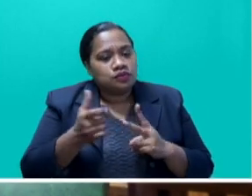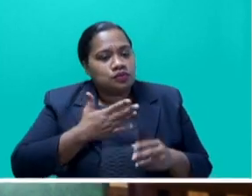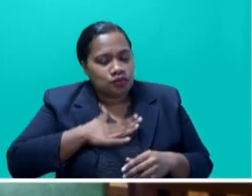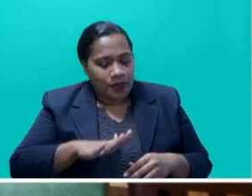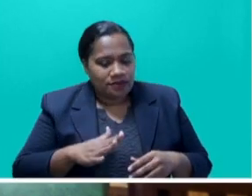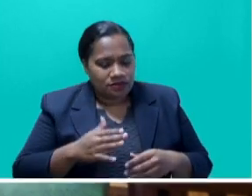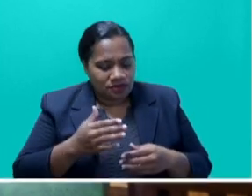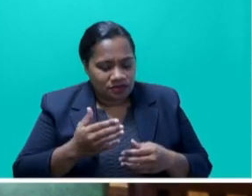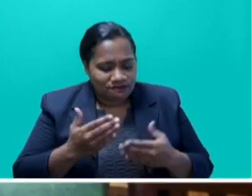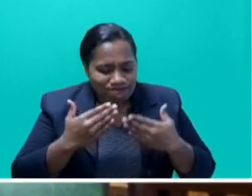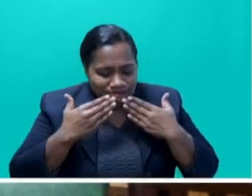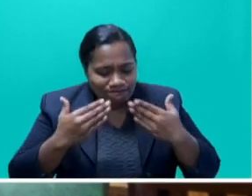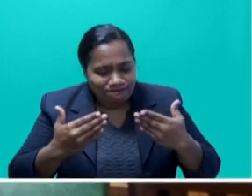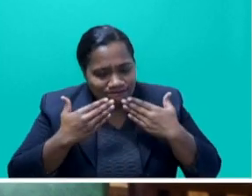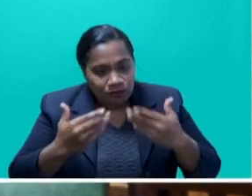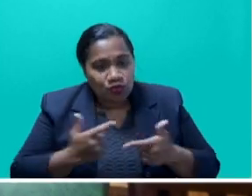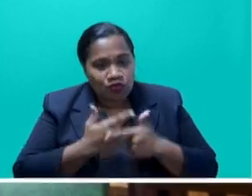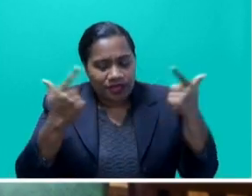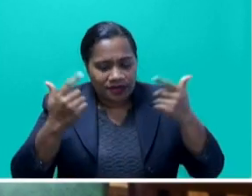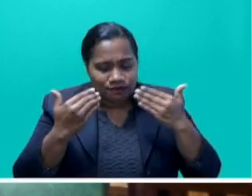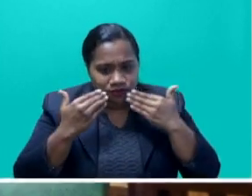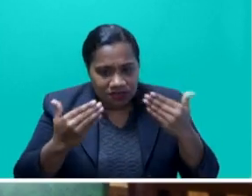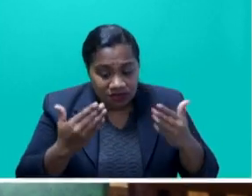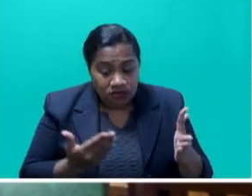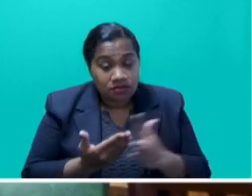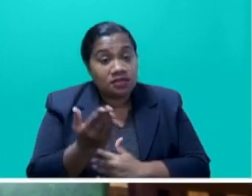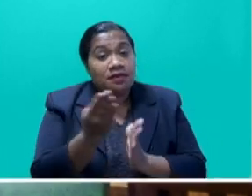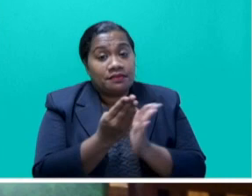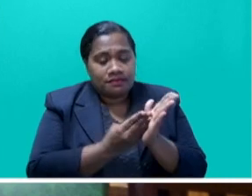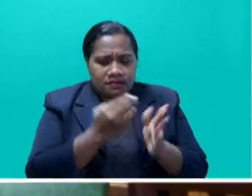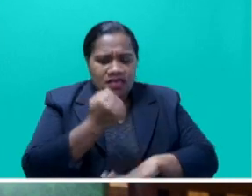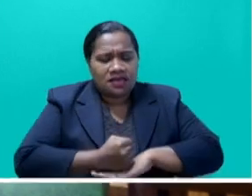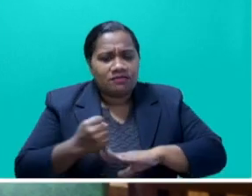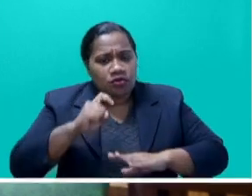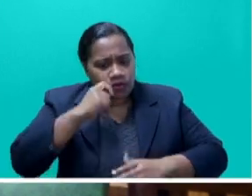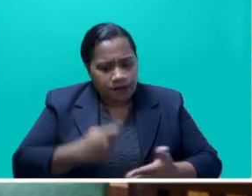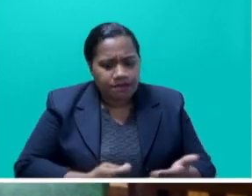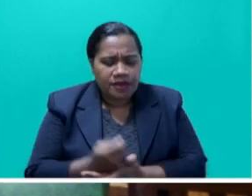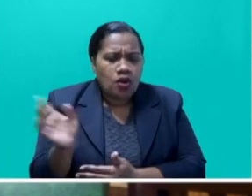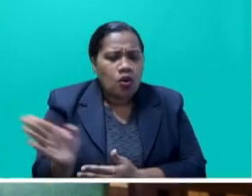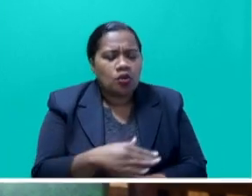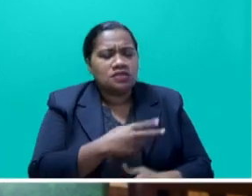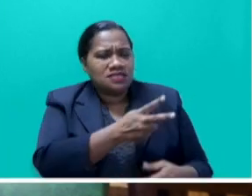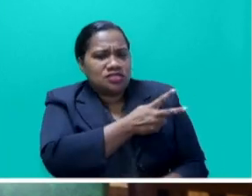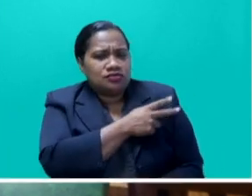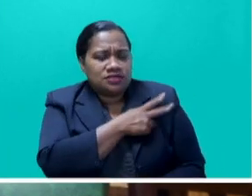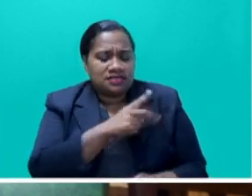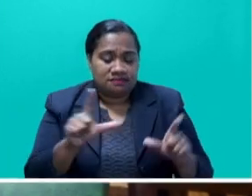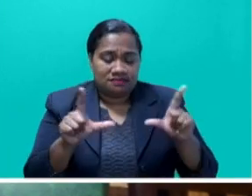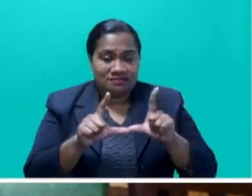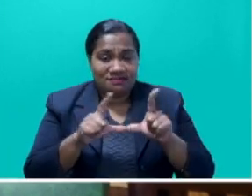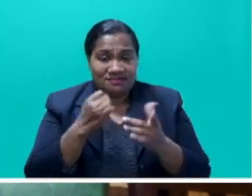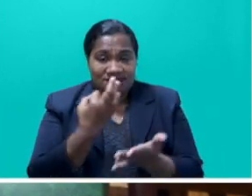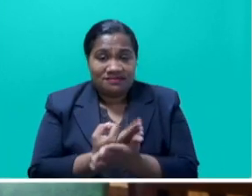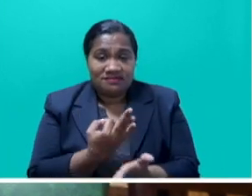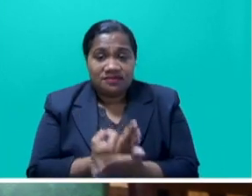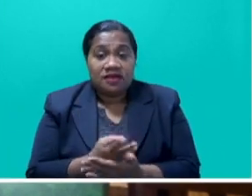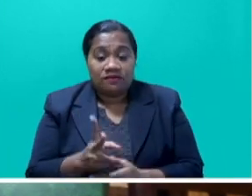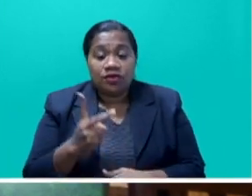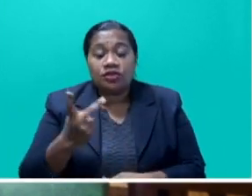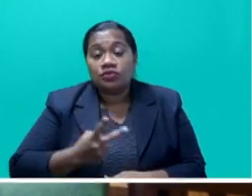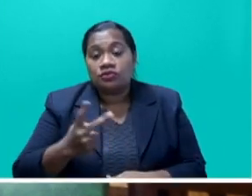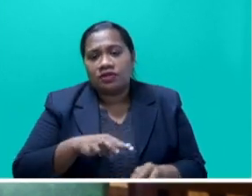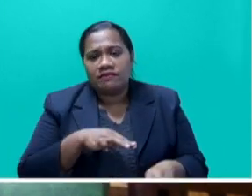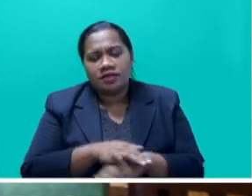appreciation that through this budget, government will pay all security licensing fees for the next 12 months for all security